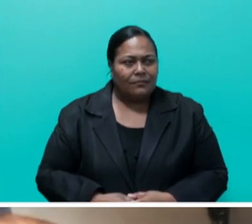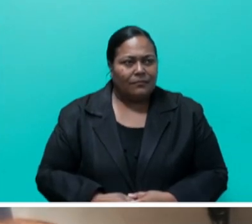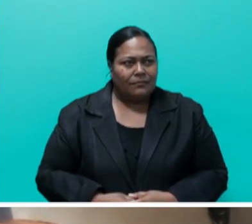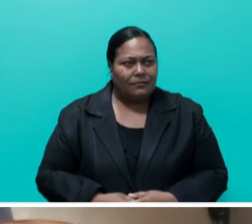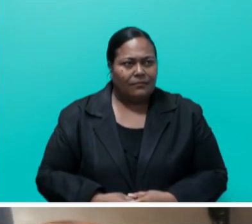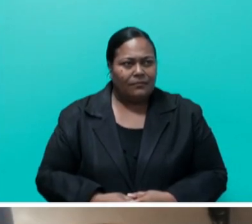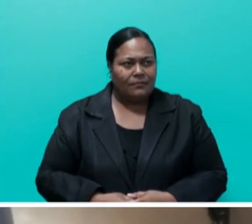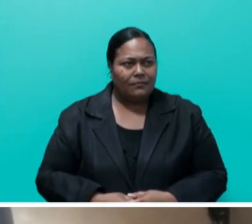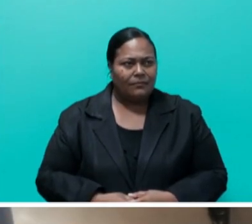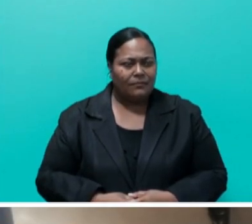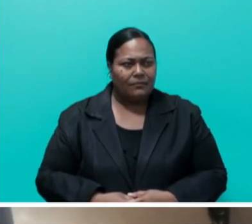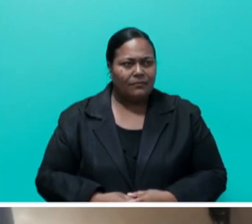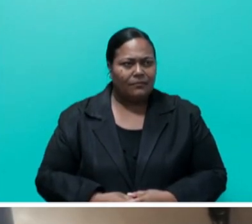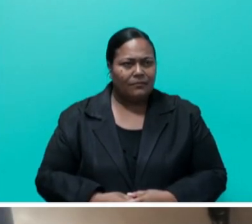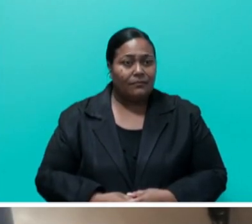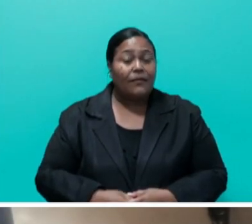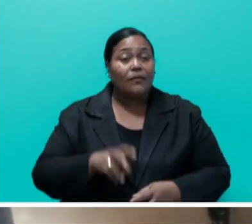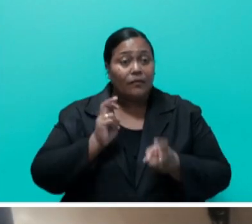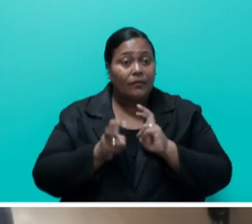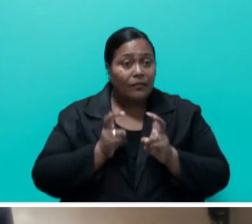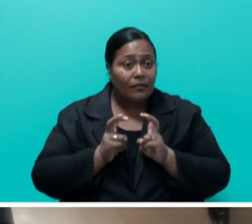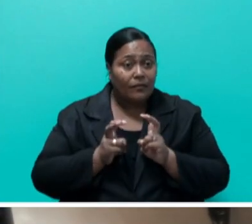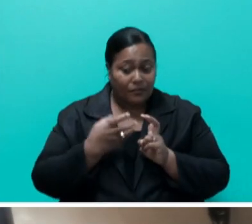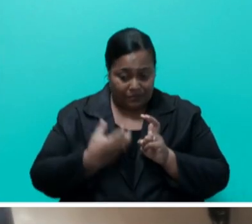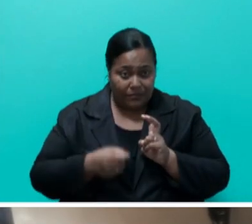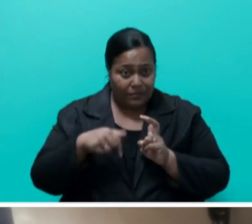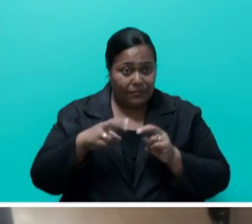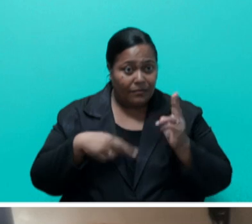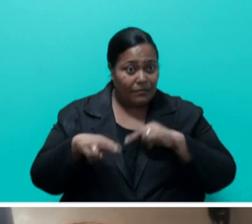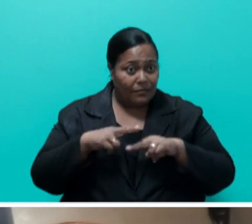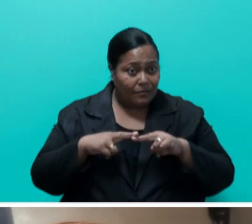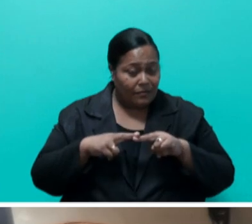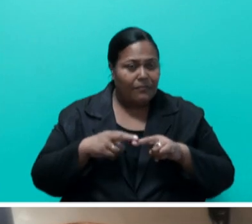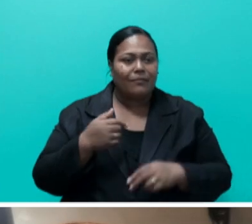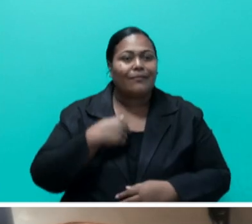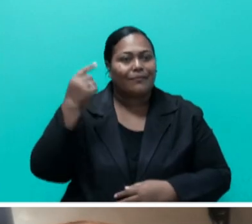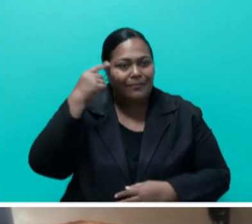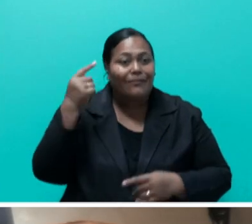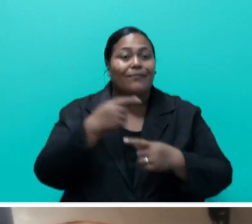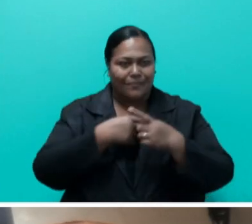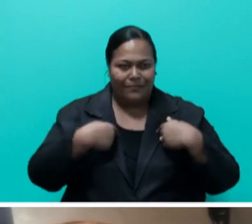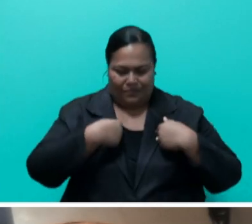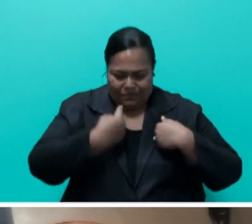for the problem that we have. I think we should take every